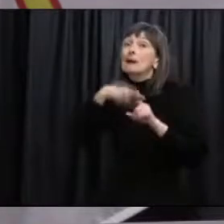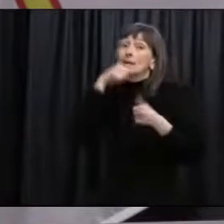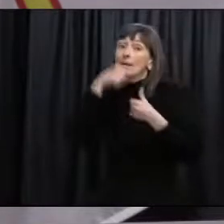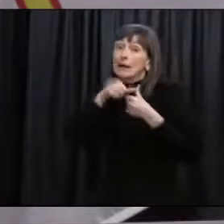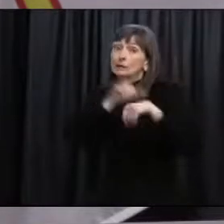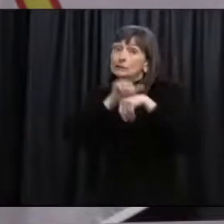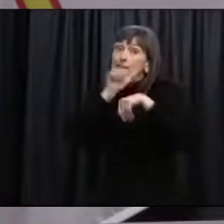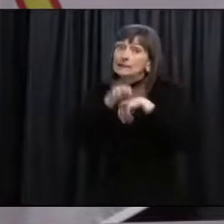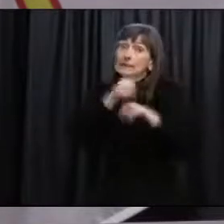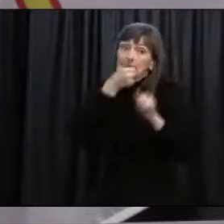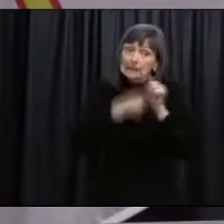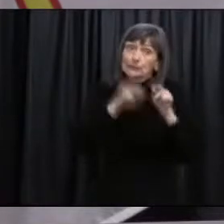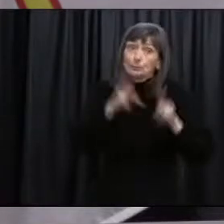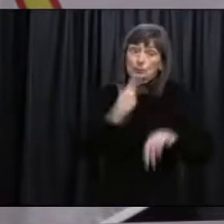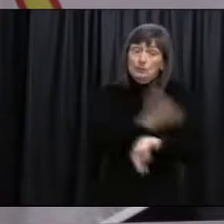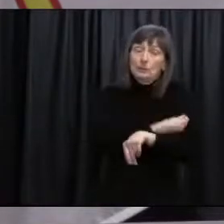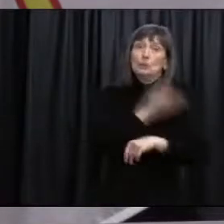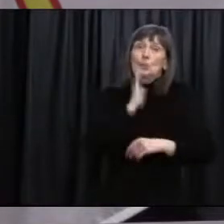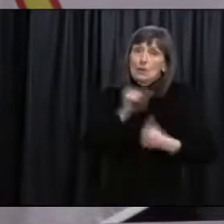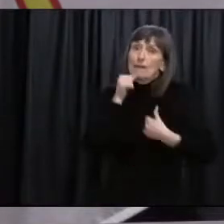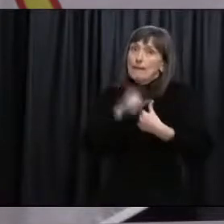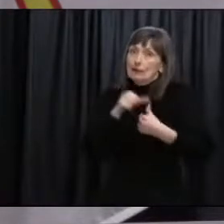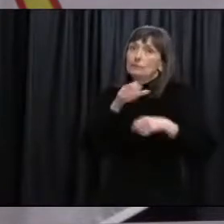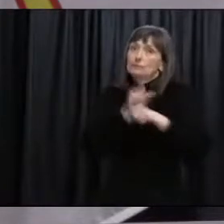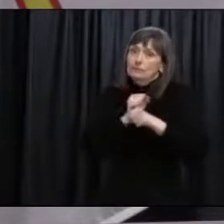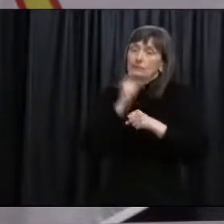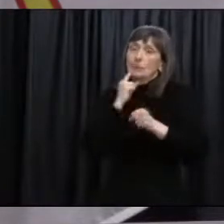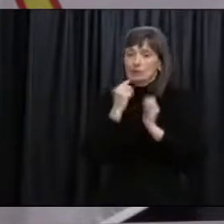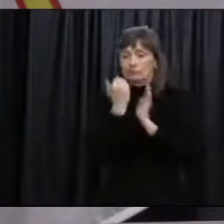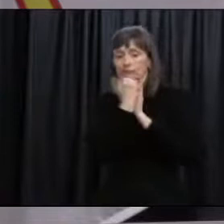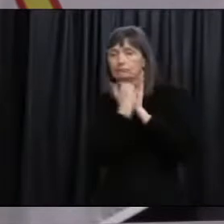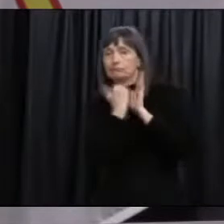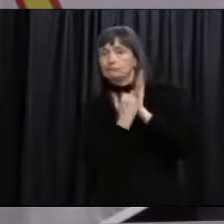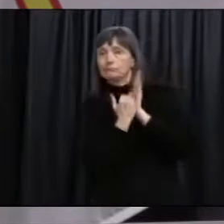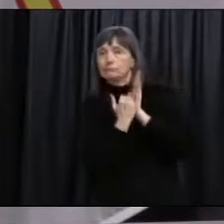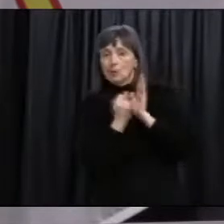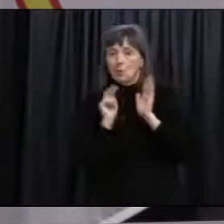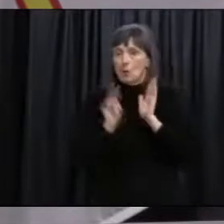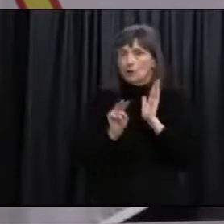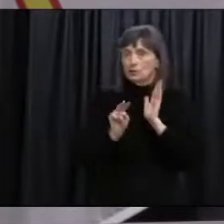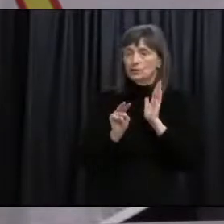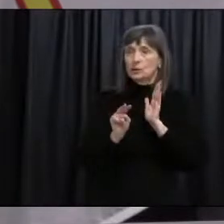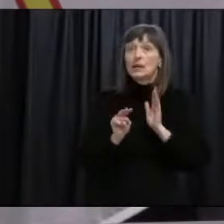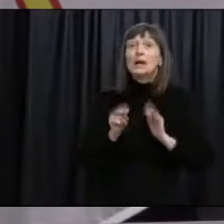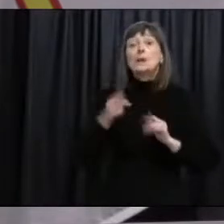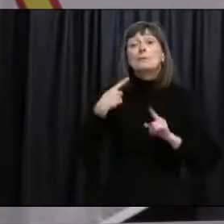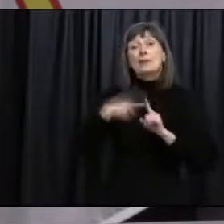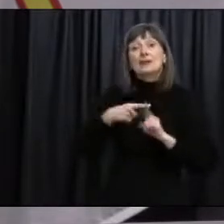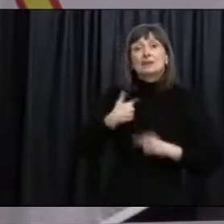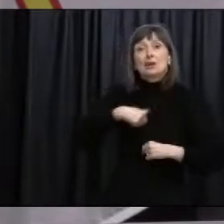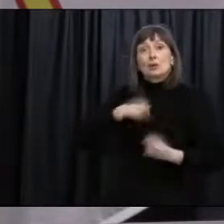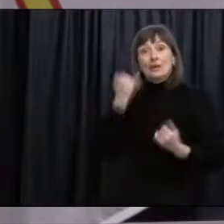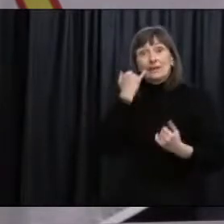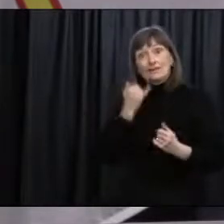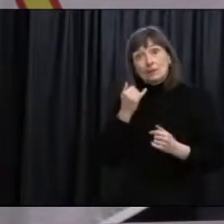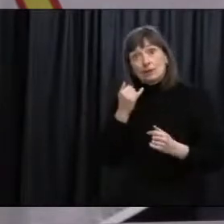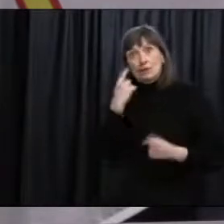out. We do have a way to diagnose this as well as a treatment that we can use.